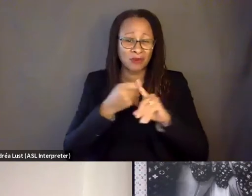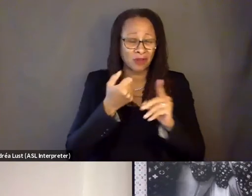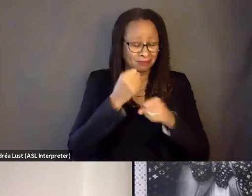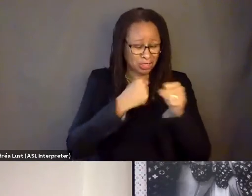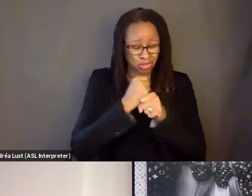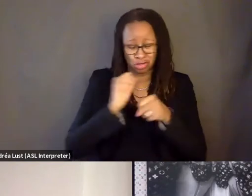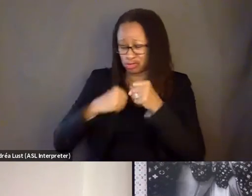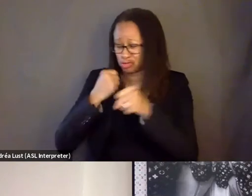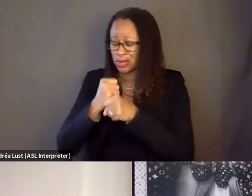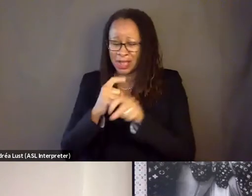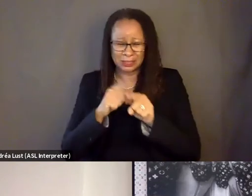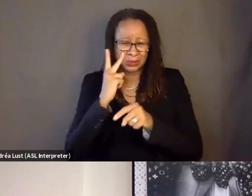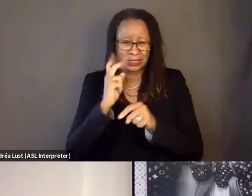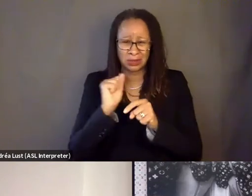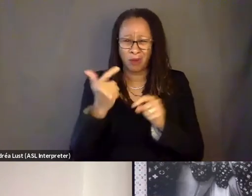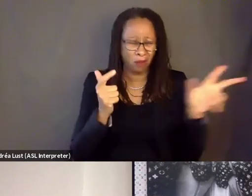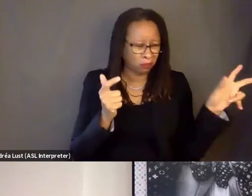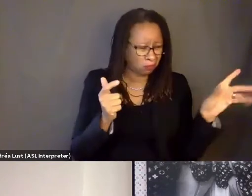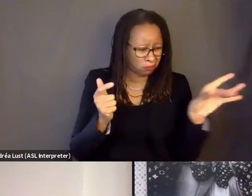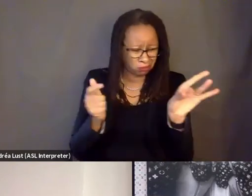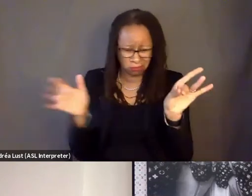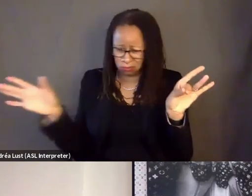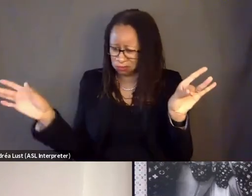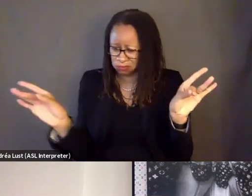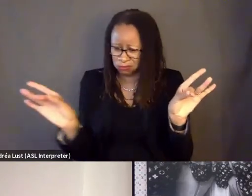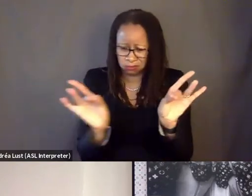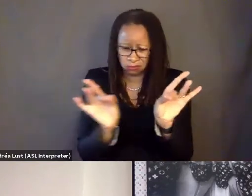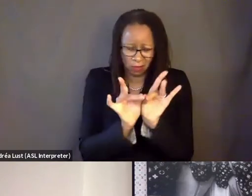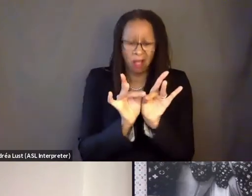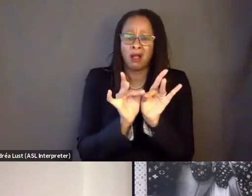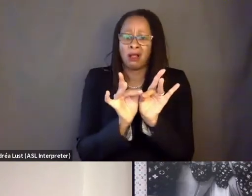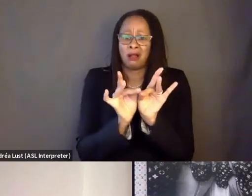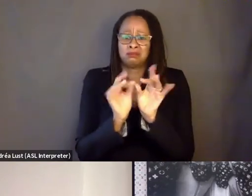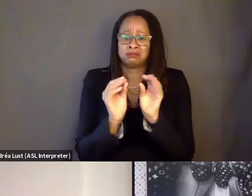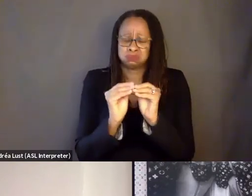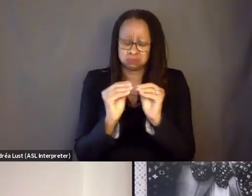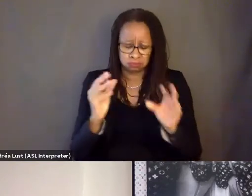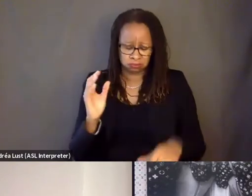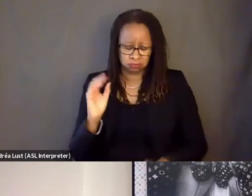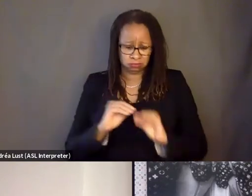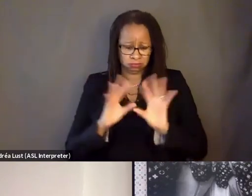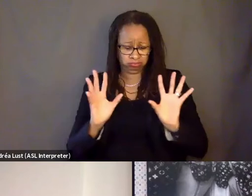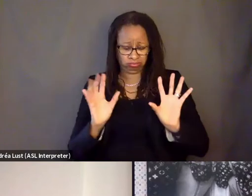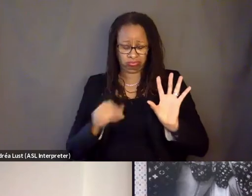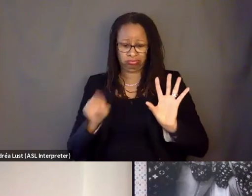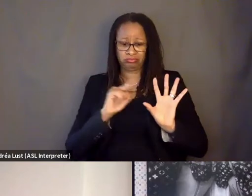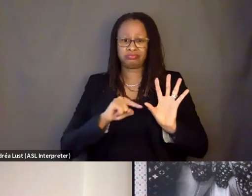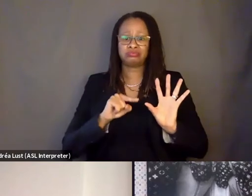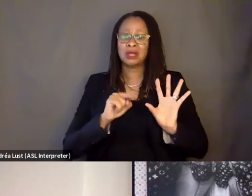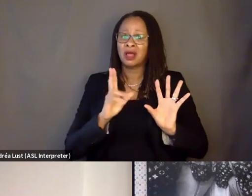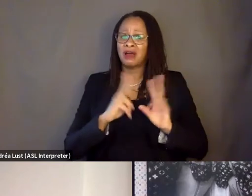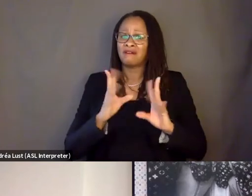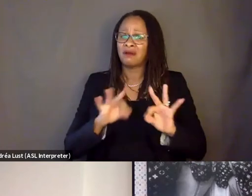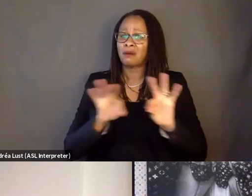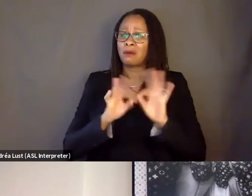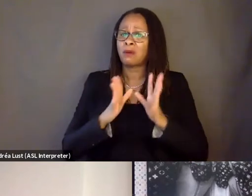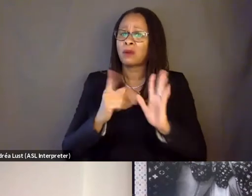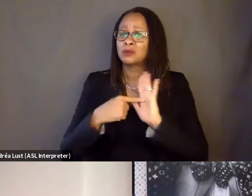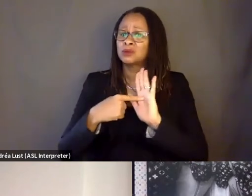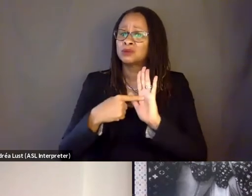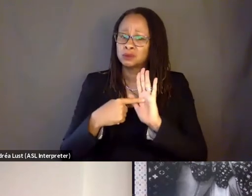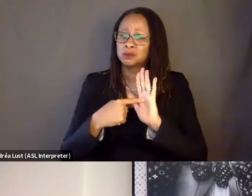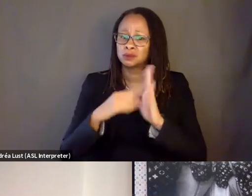but to see it all coordinated together, I thought was just such an important way to show this